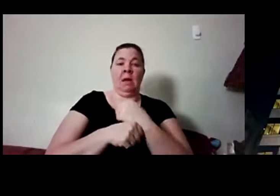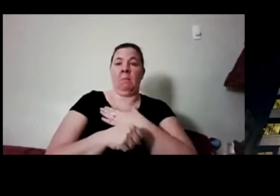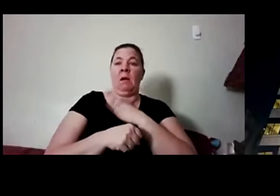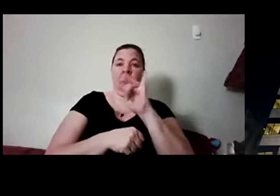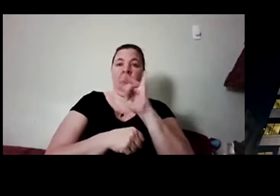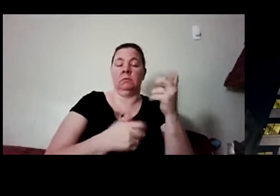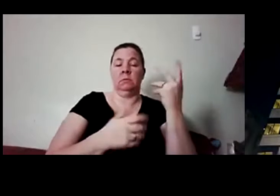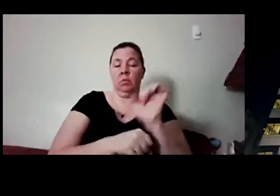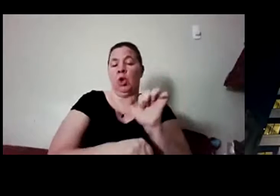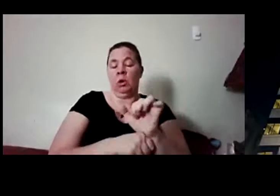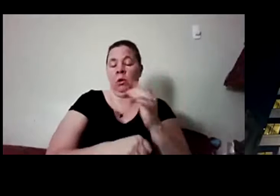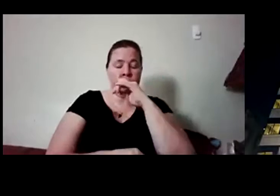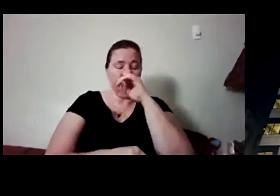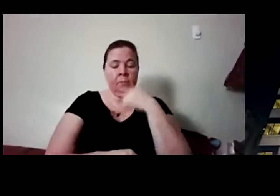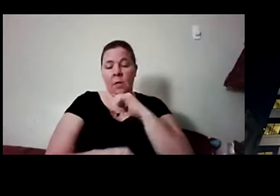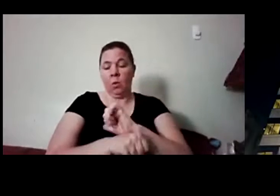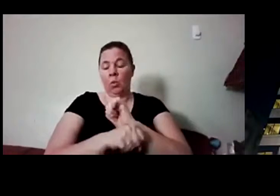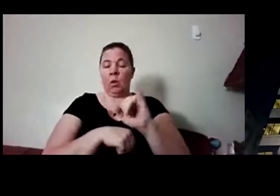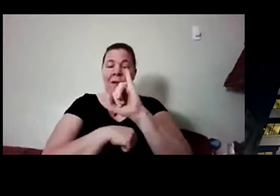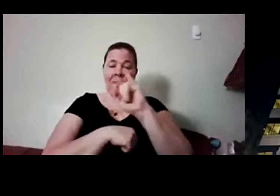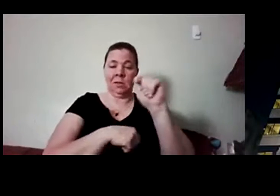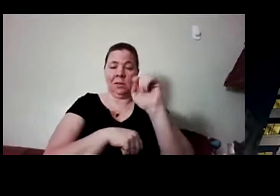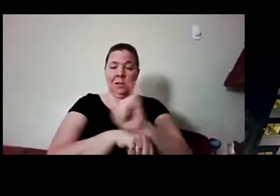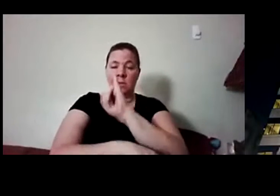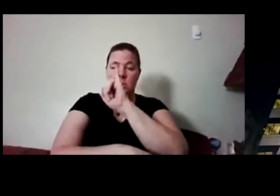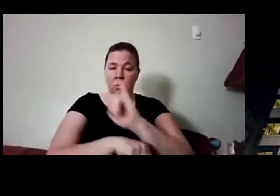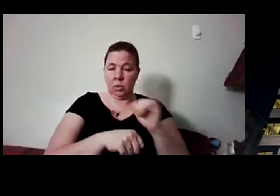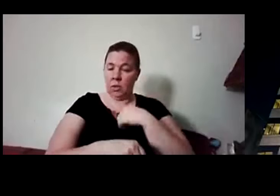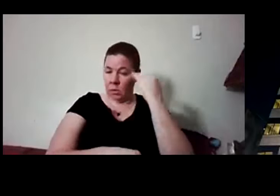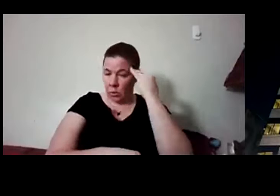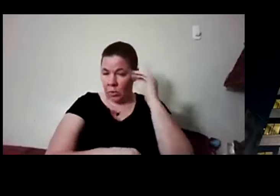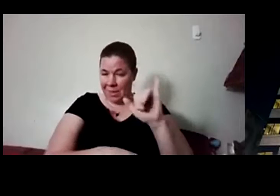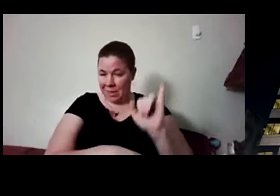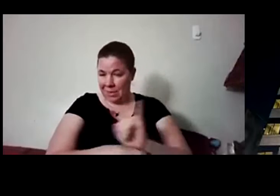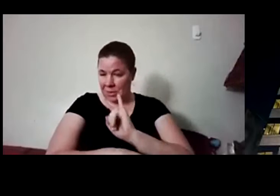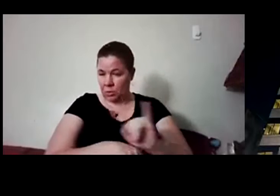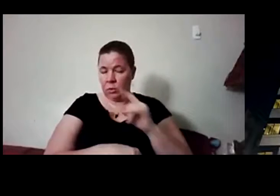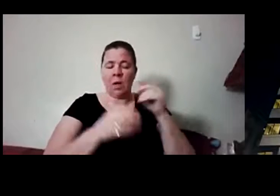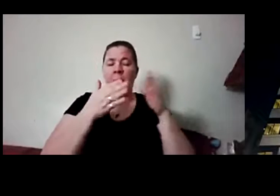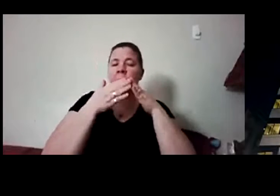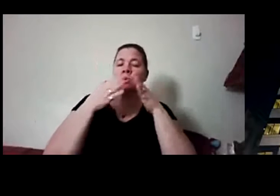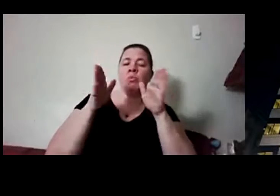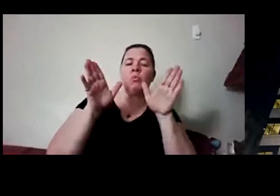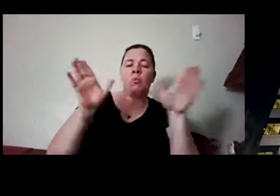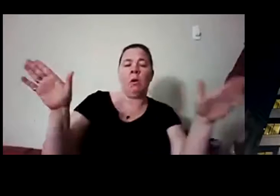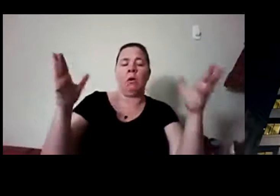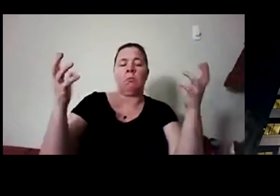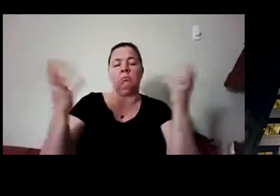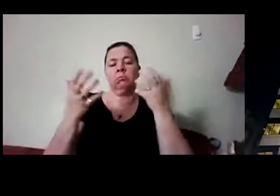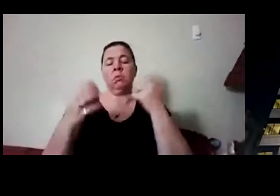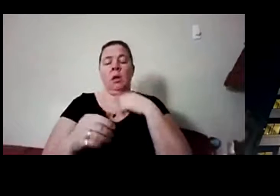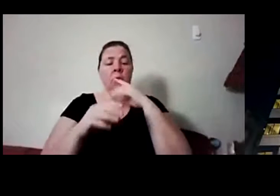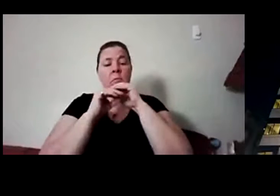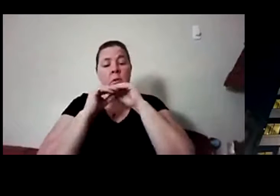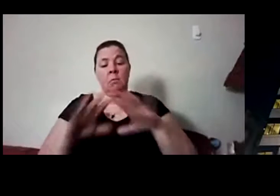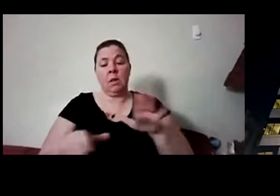industry, and for those of you who are familiar with that industry, it is very broad. However, I have been blessed enough to